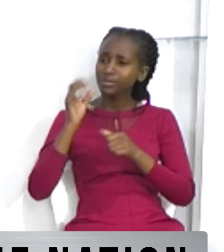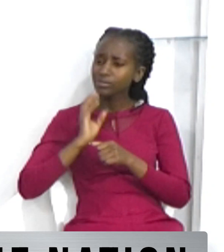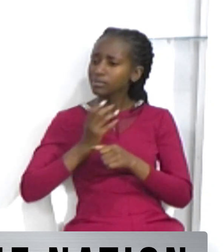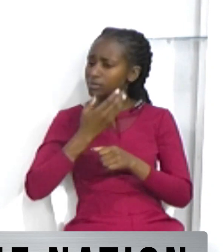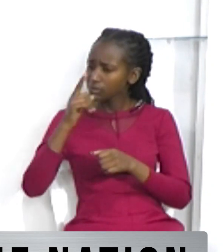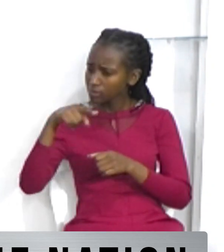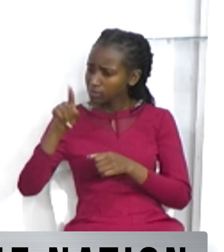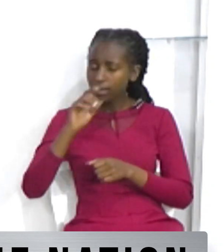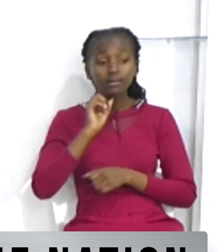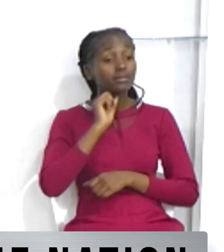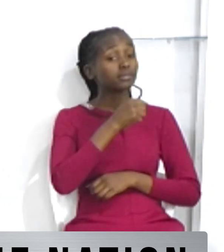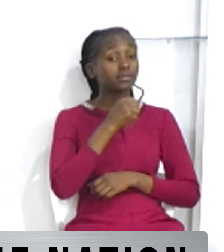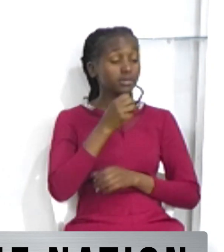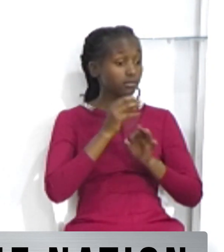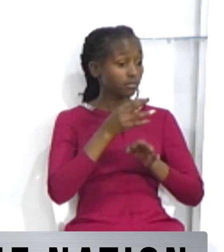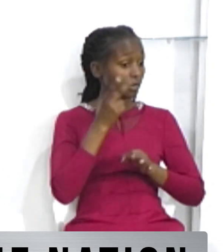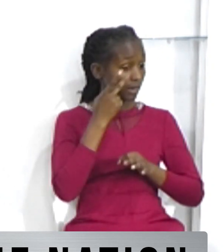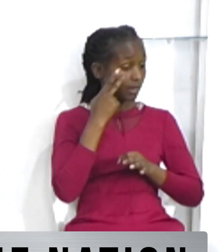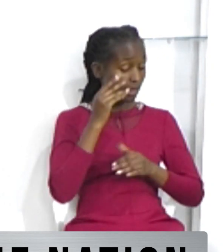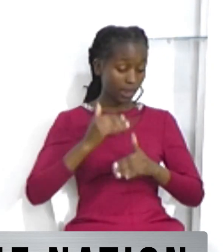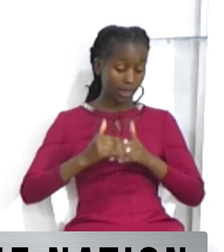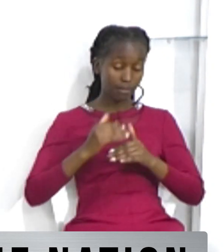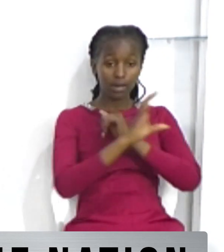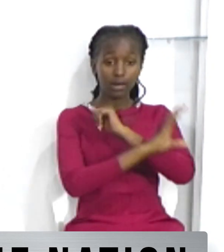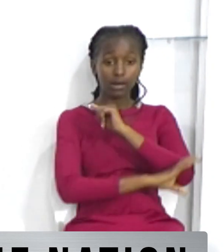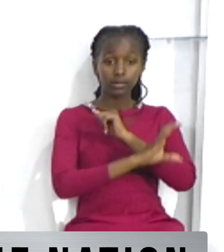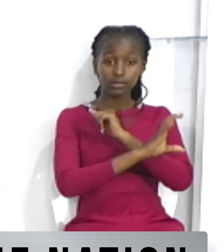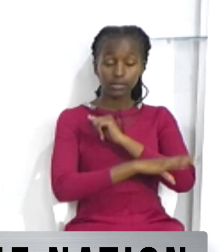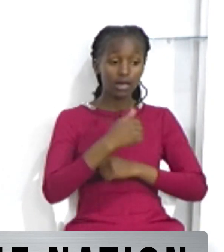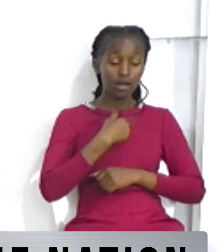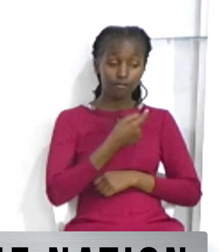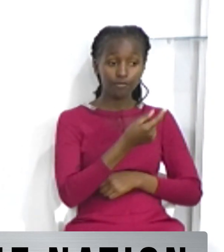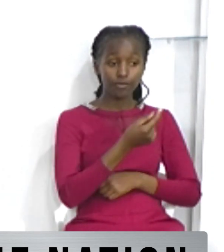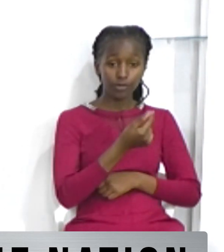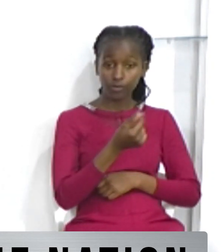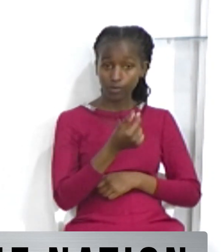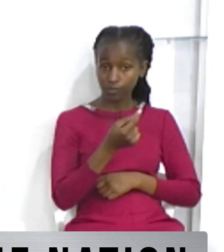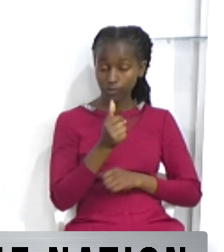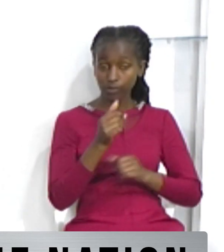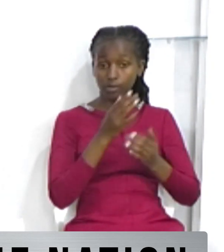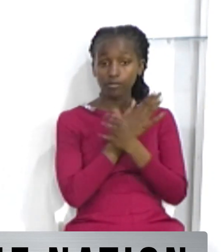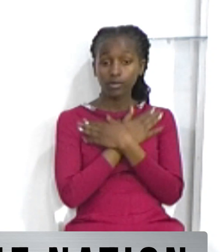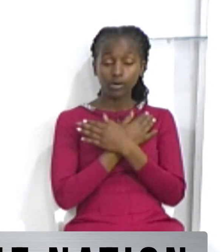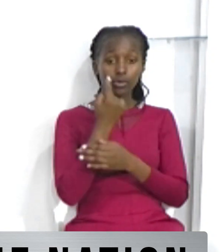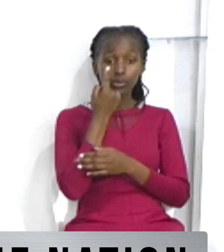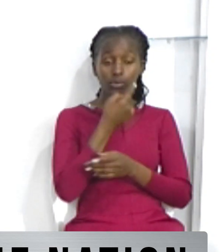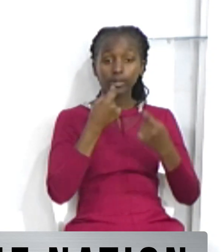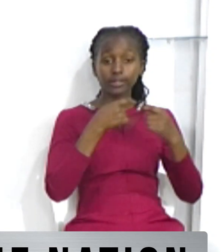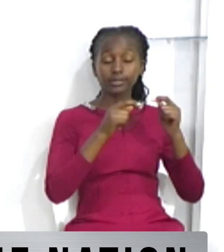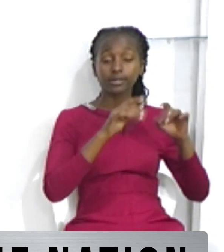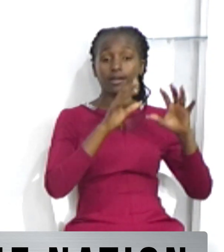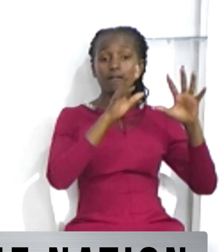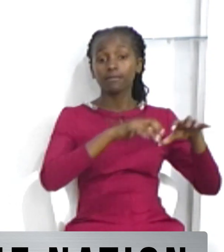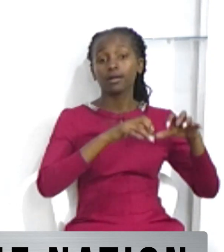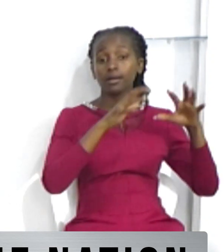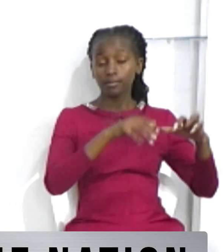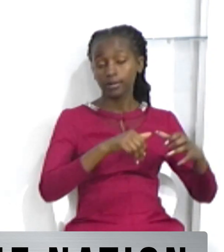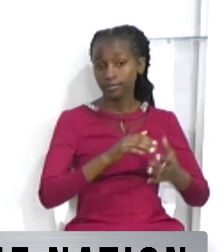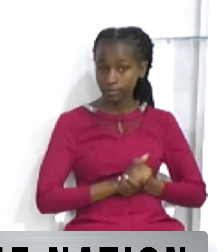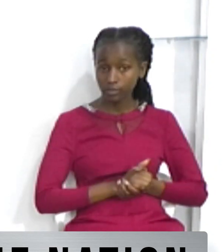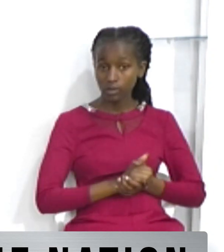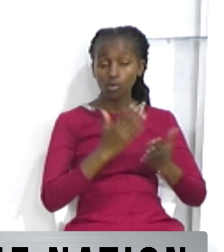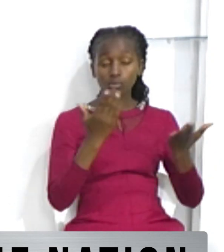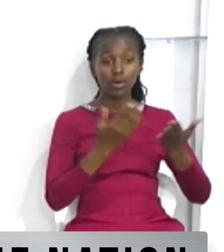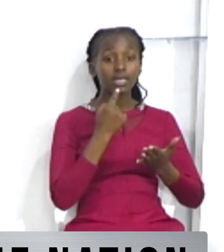Right. I've had some friends, few friends, some doing farming. They just tell me the government